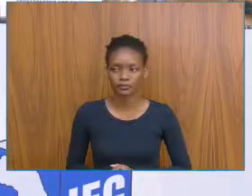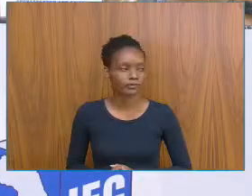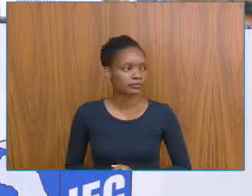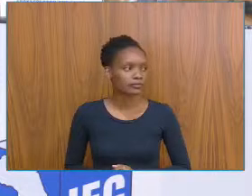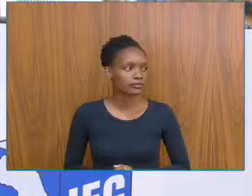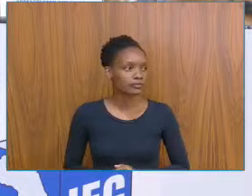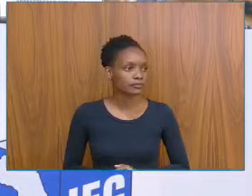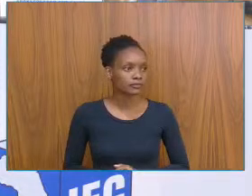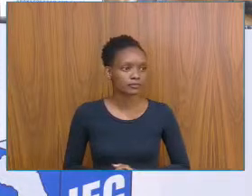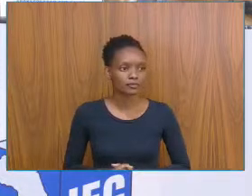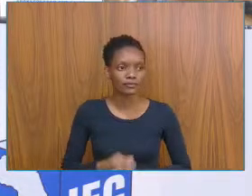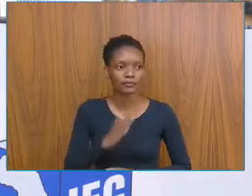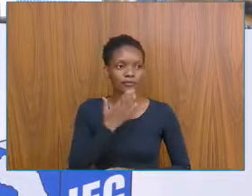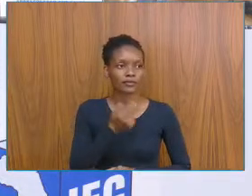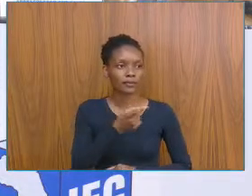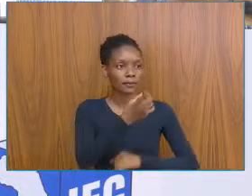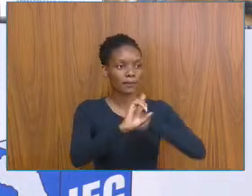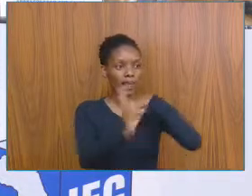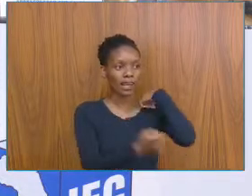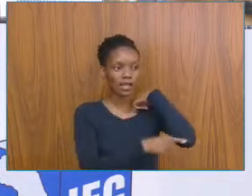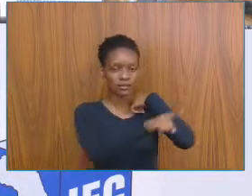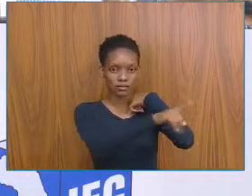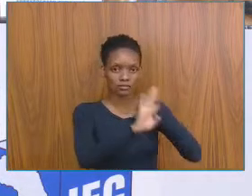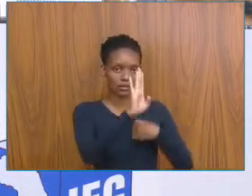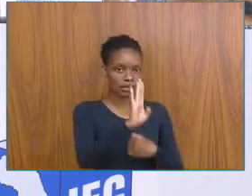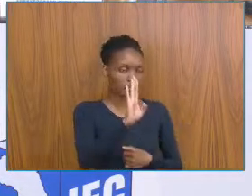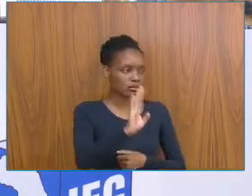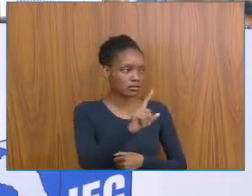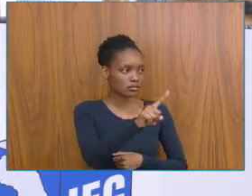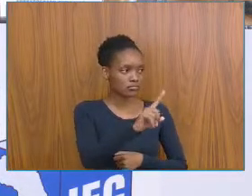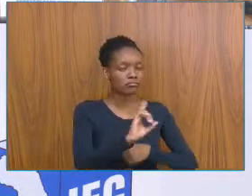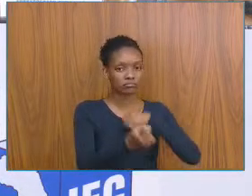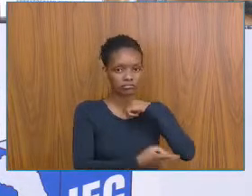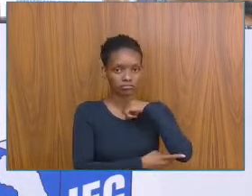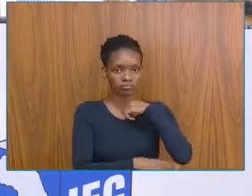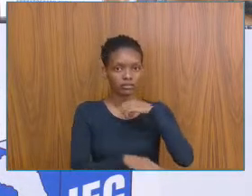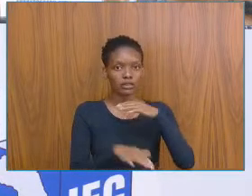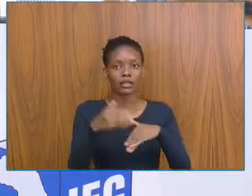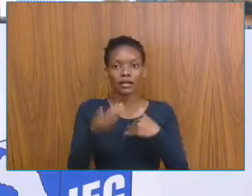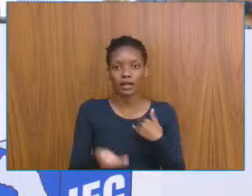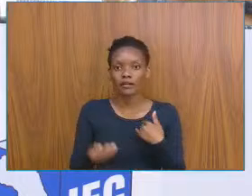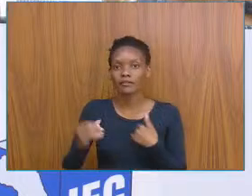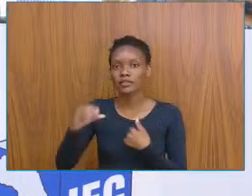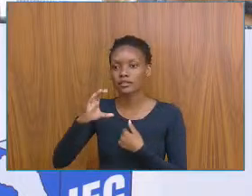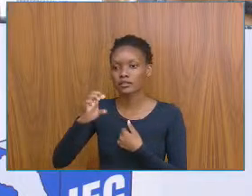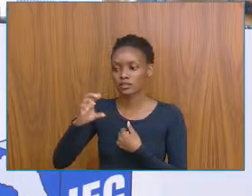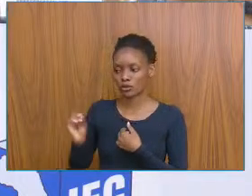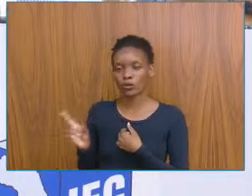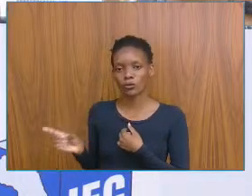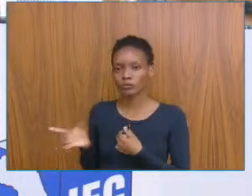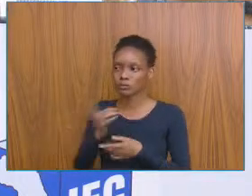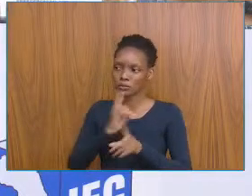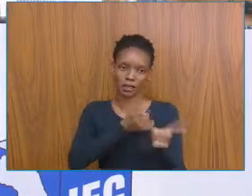May I please take the last hands this side so that I can allow CEO and DCO to respond. Thank you very